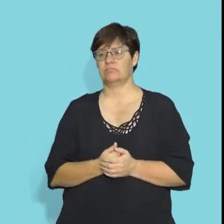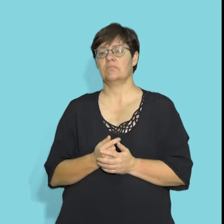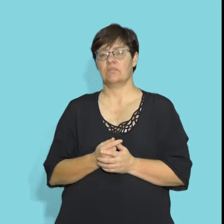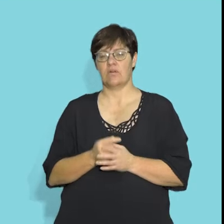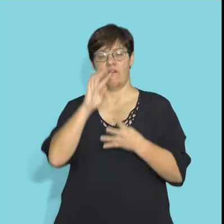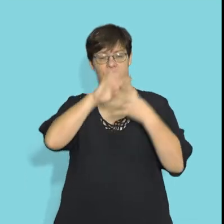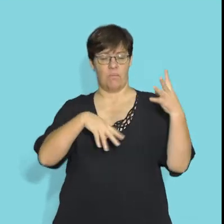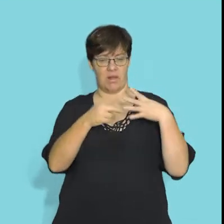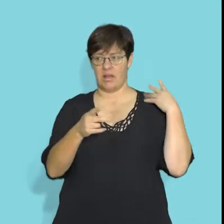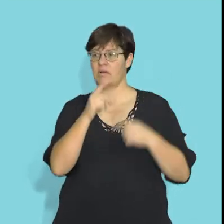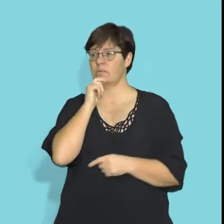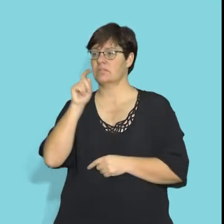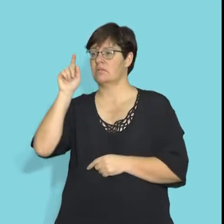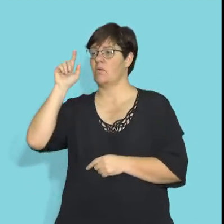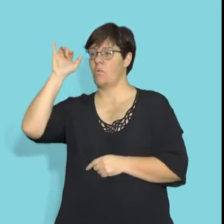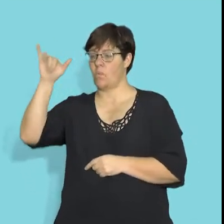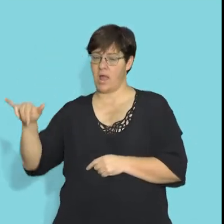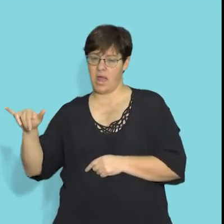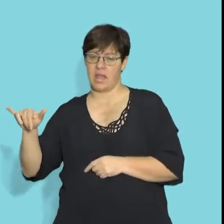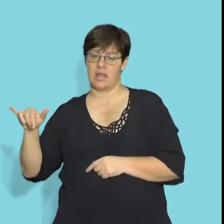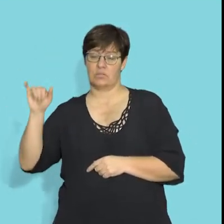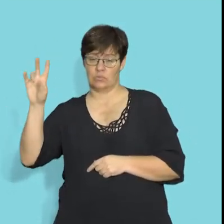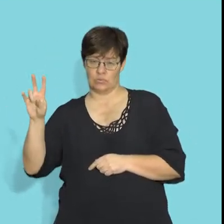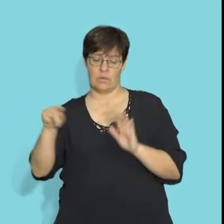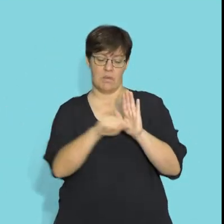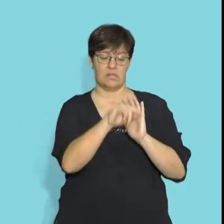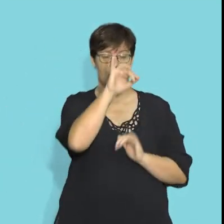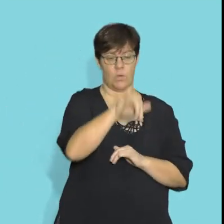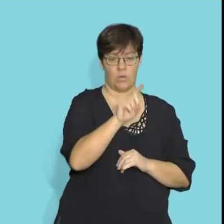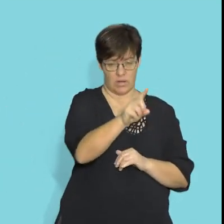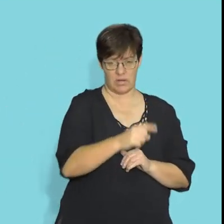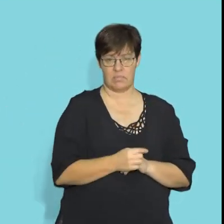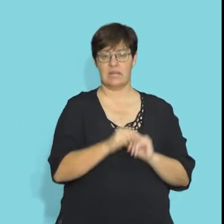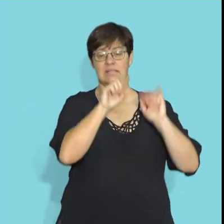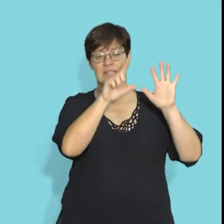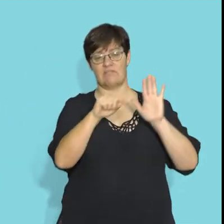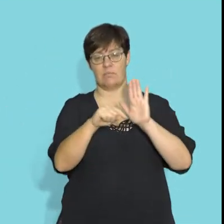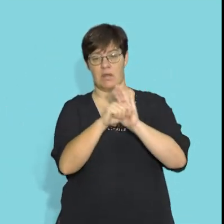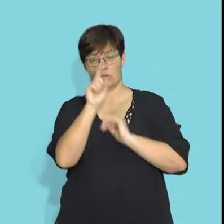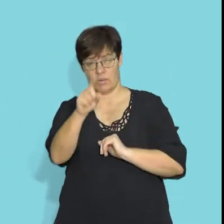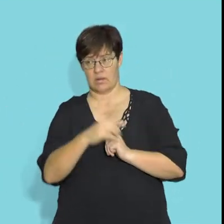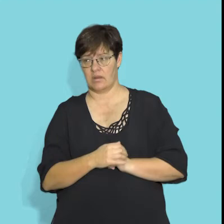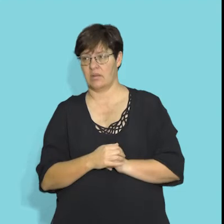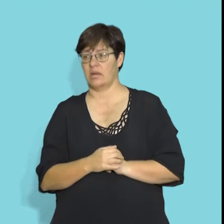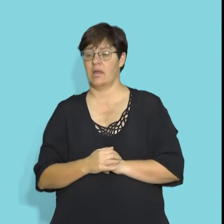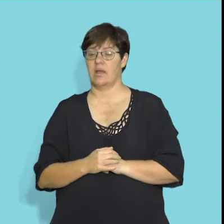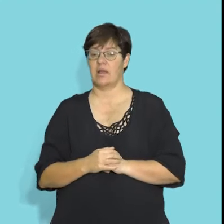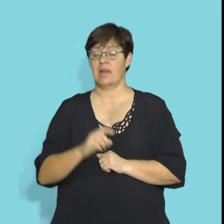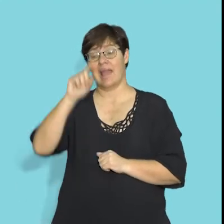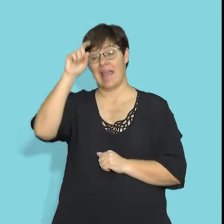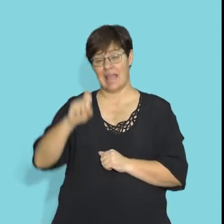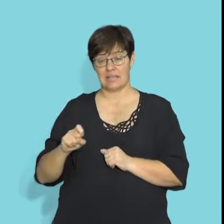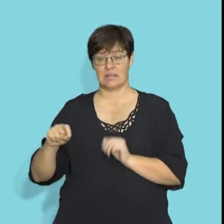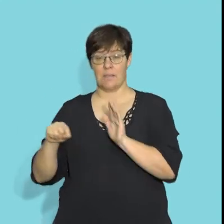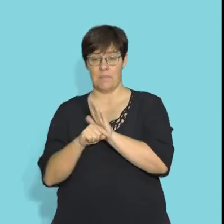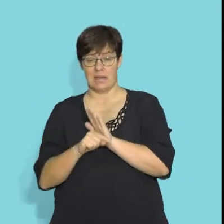my gradient formula, and I'm going to go y minus y. So I'm going to go 7 minus 1, and I'm going to go